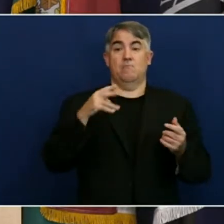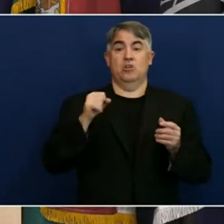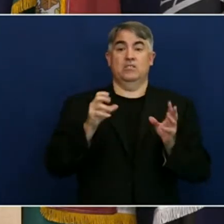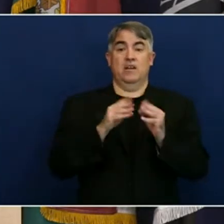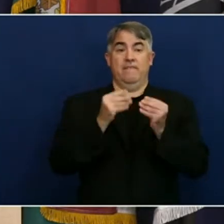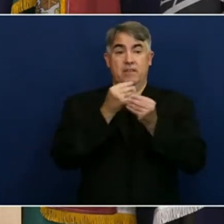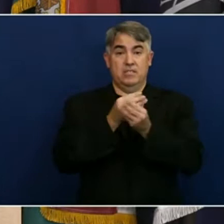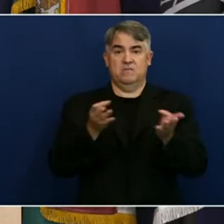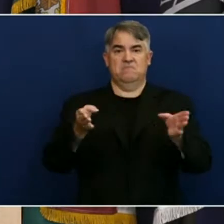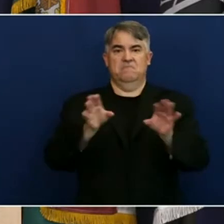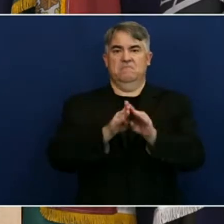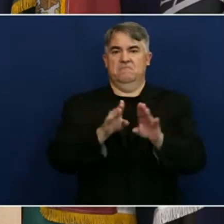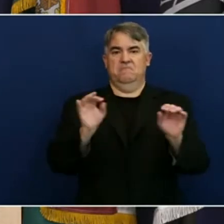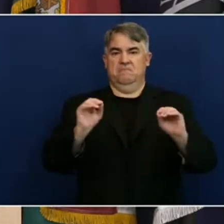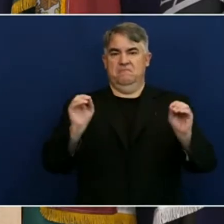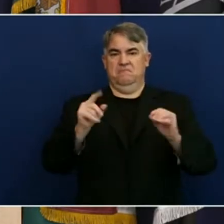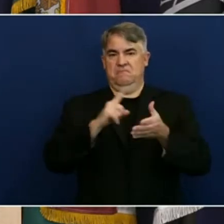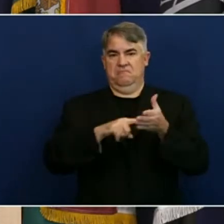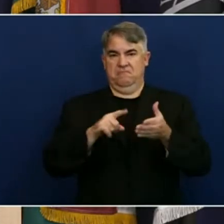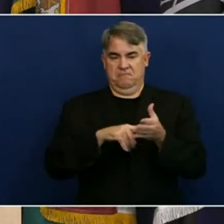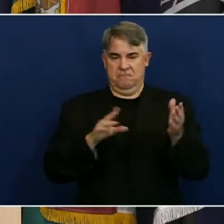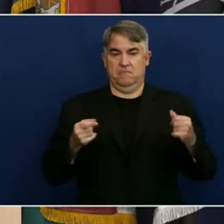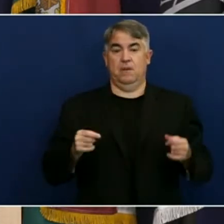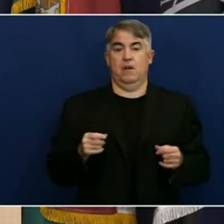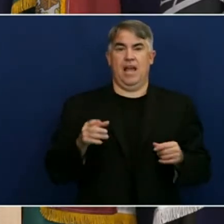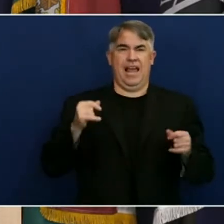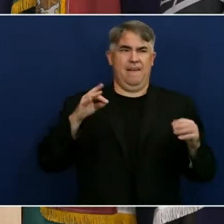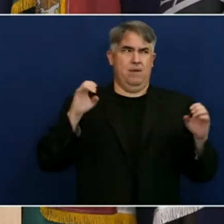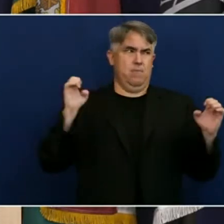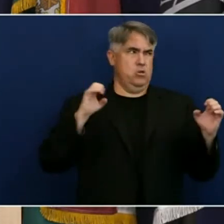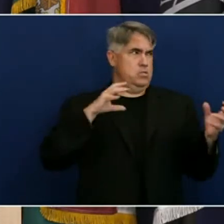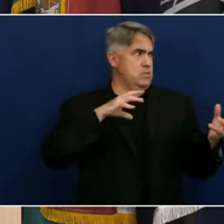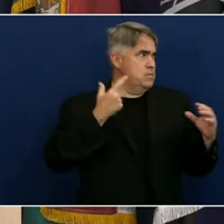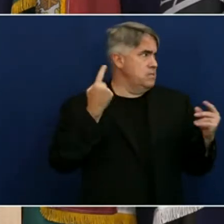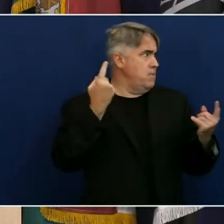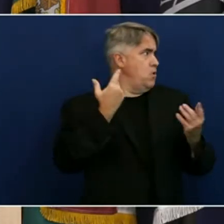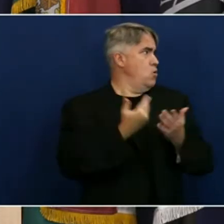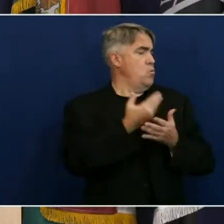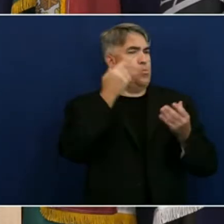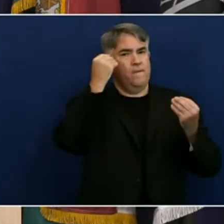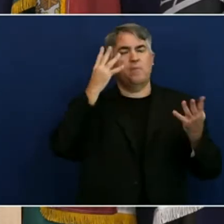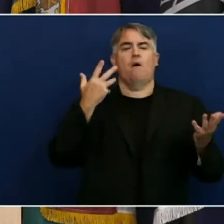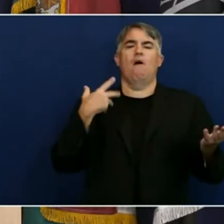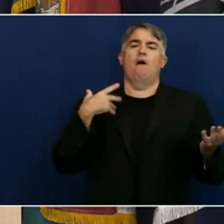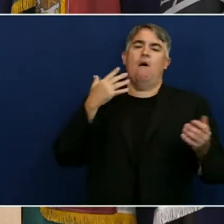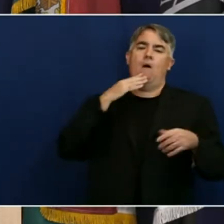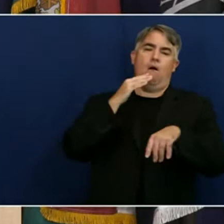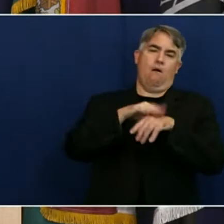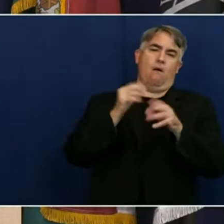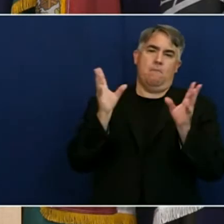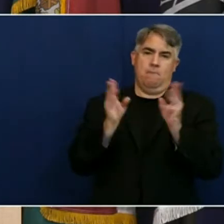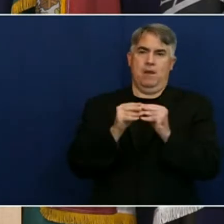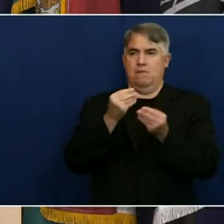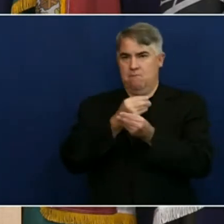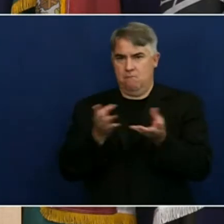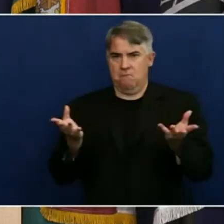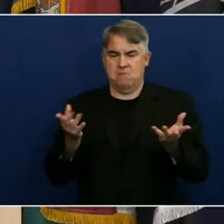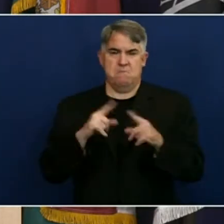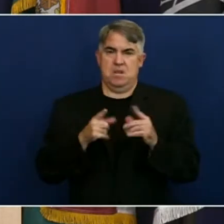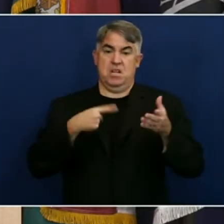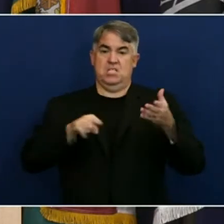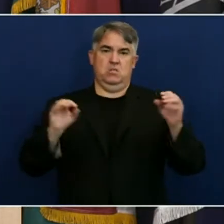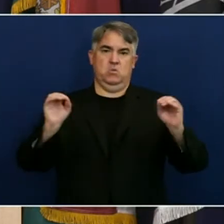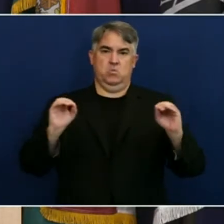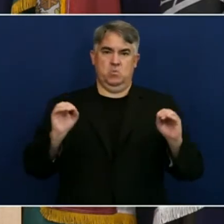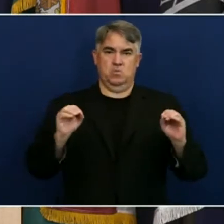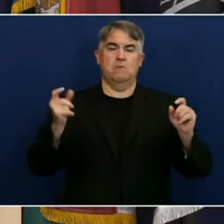something breaking or imperative happens and we need to, then we will schedule one. We will continue to make all of the information